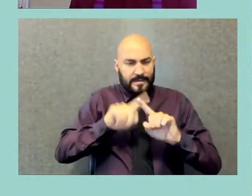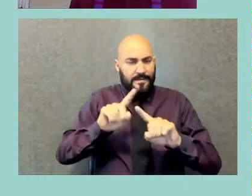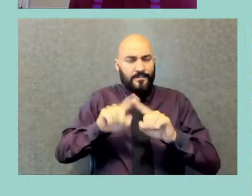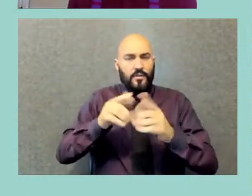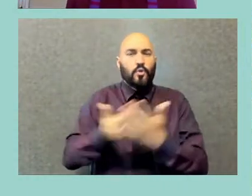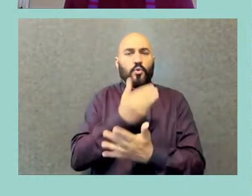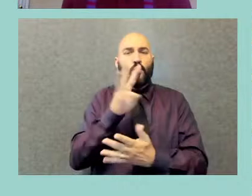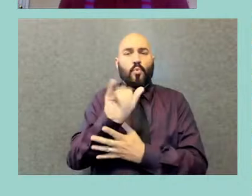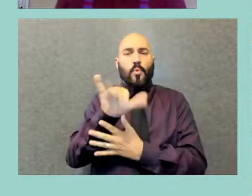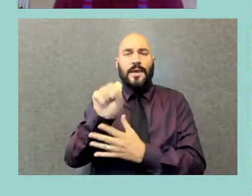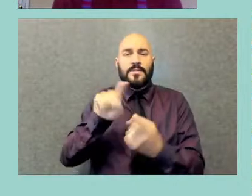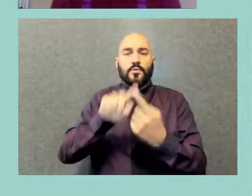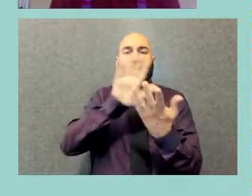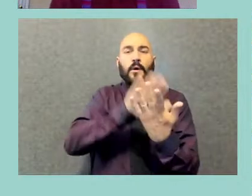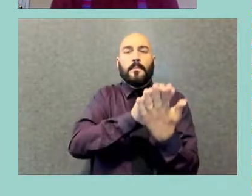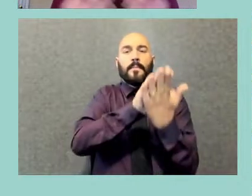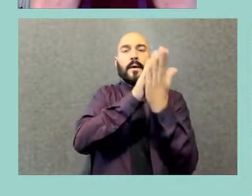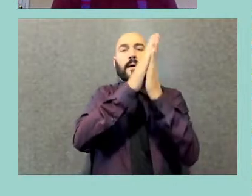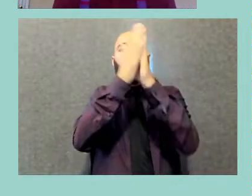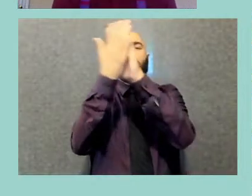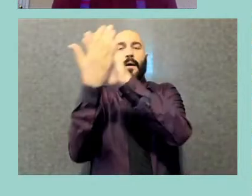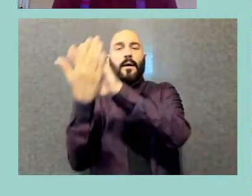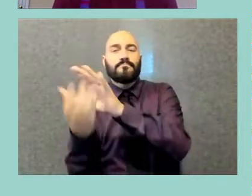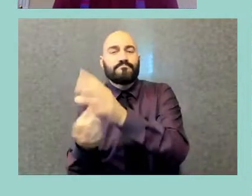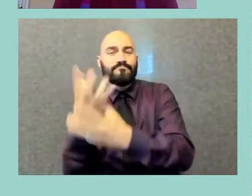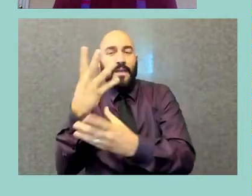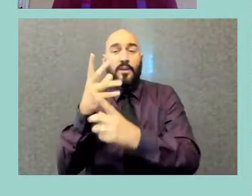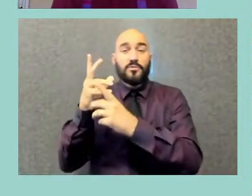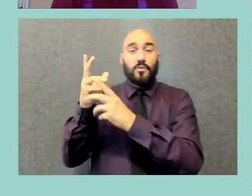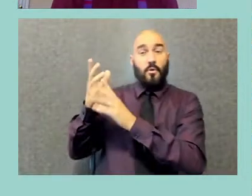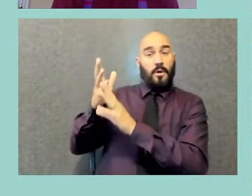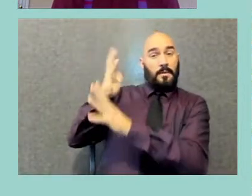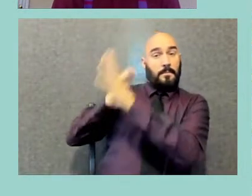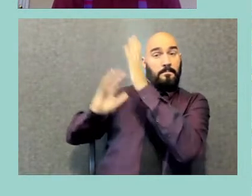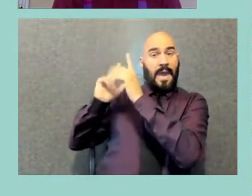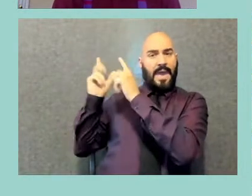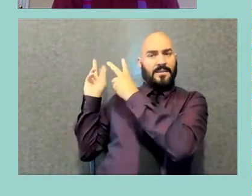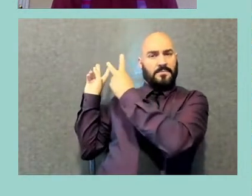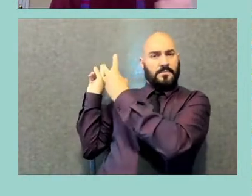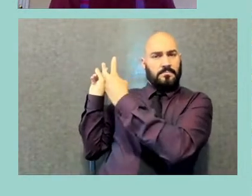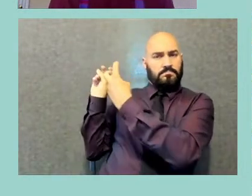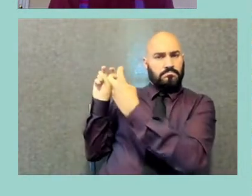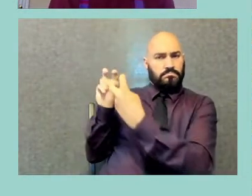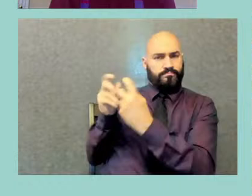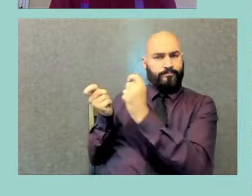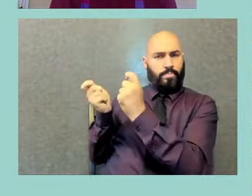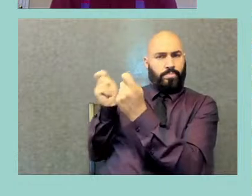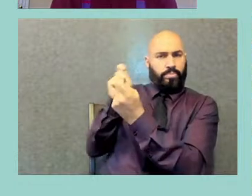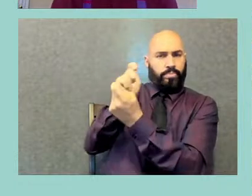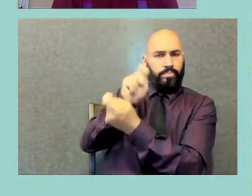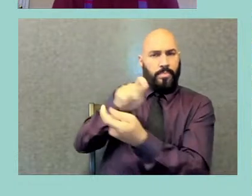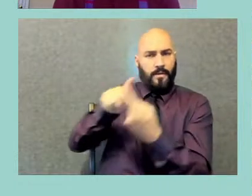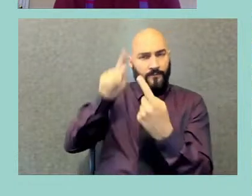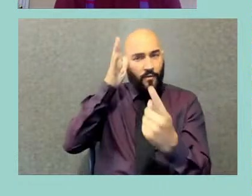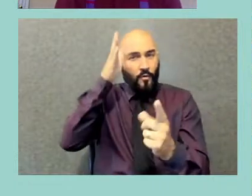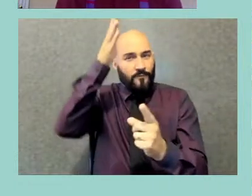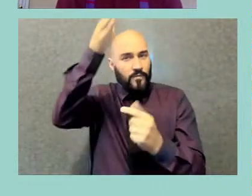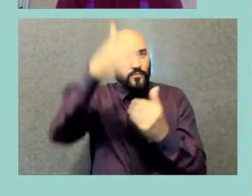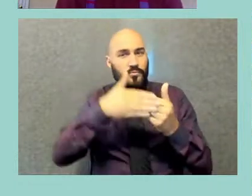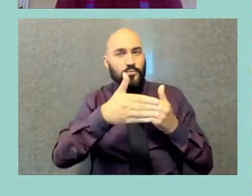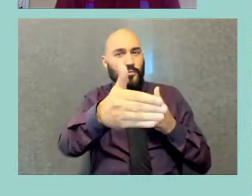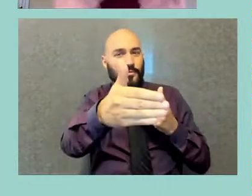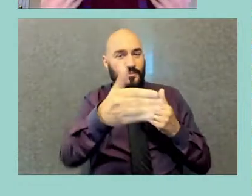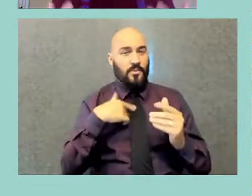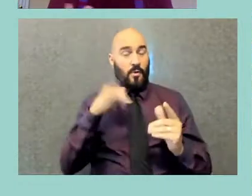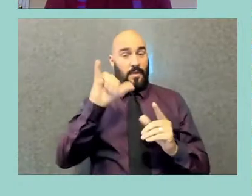future. May this metaphor be a reminder that as we pass from one generation to the next, we